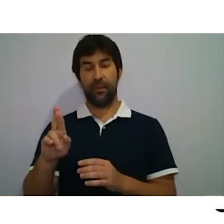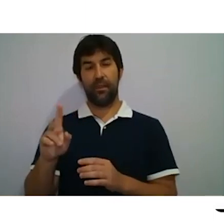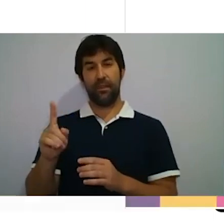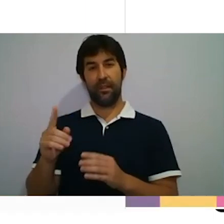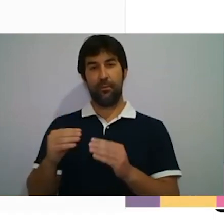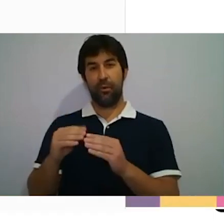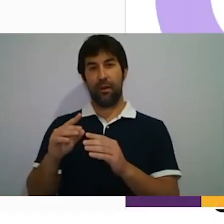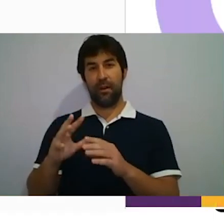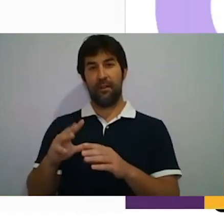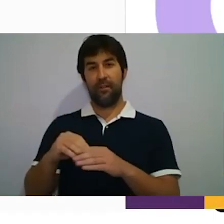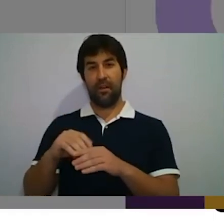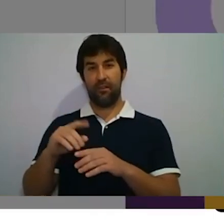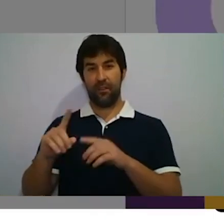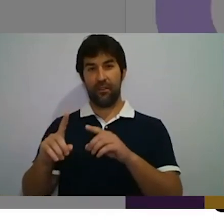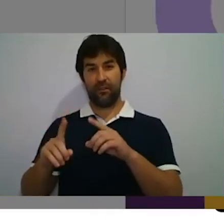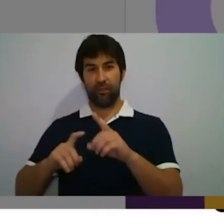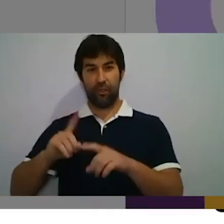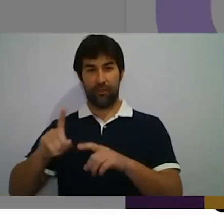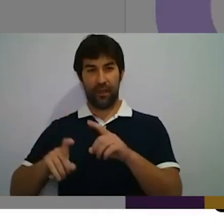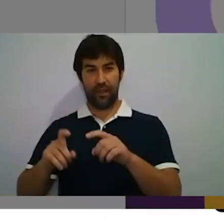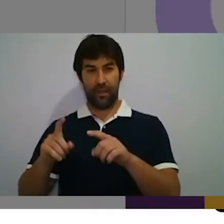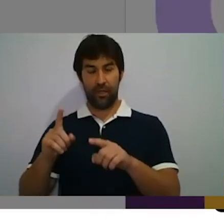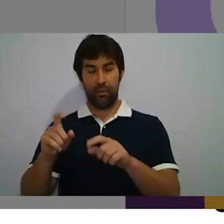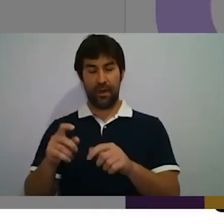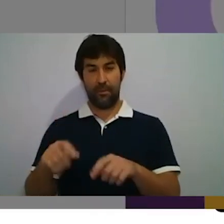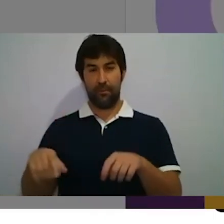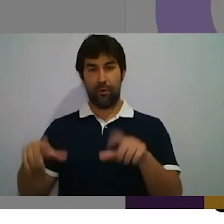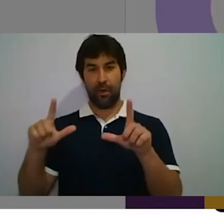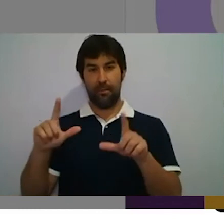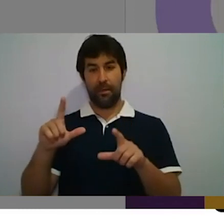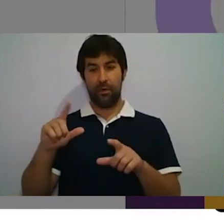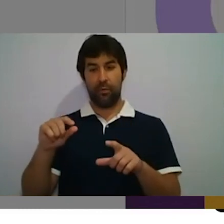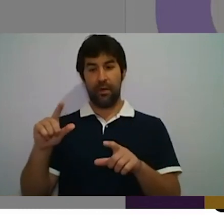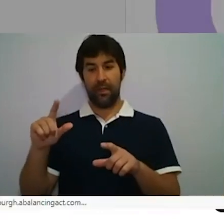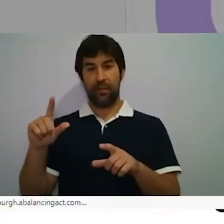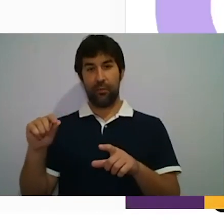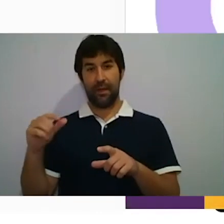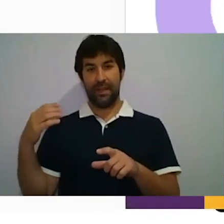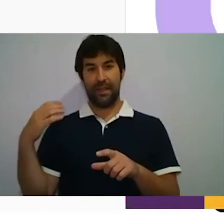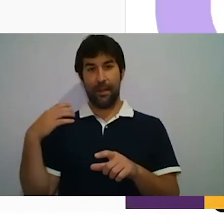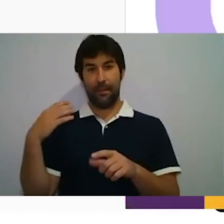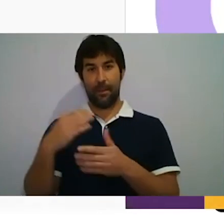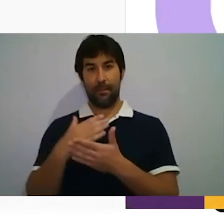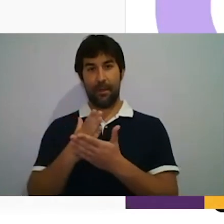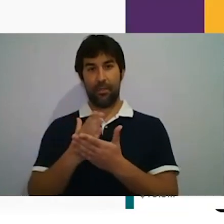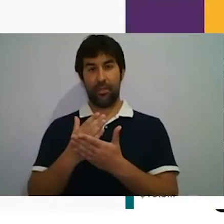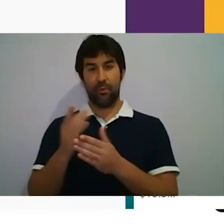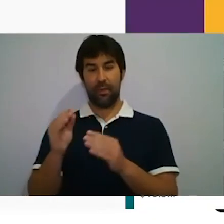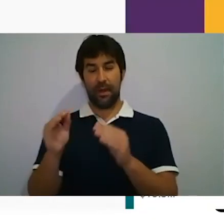So yeah, this is a long legacy project where we do have a